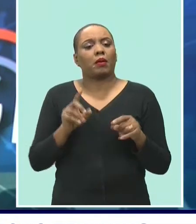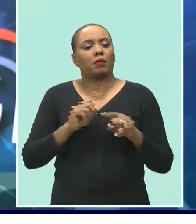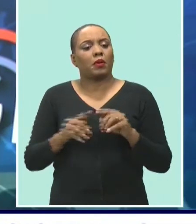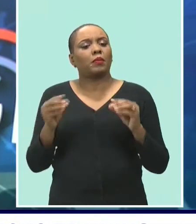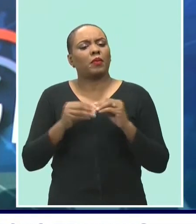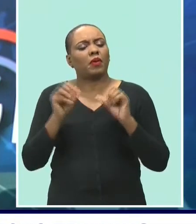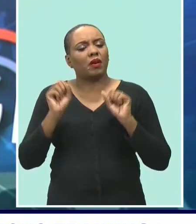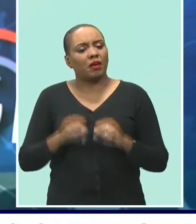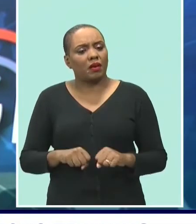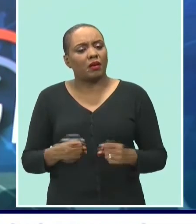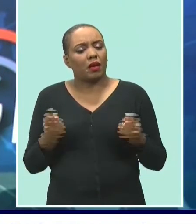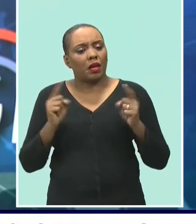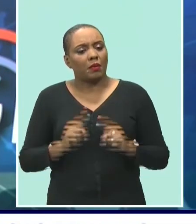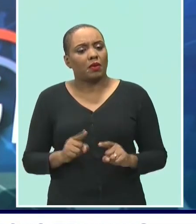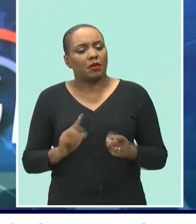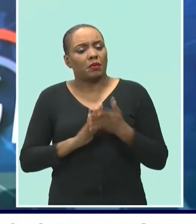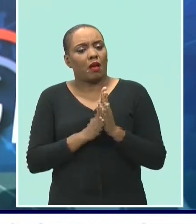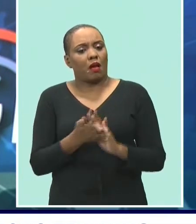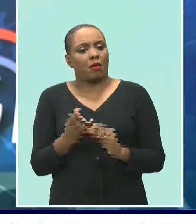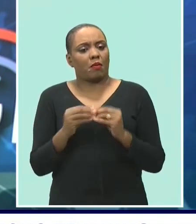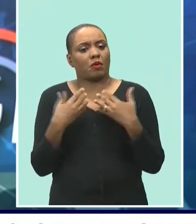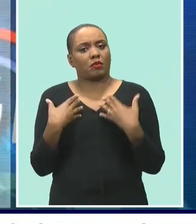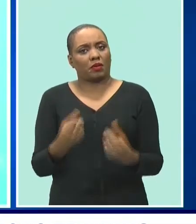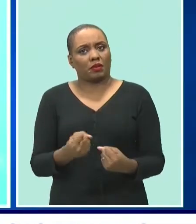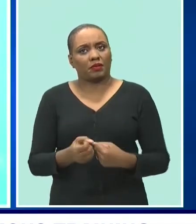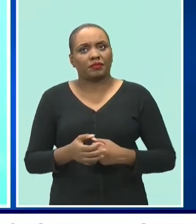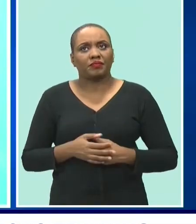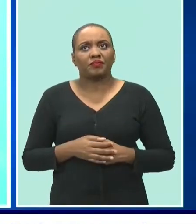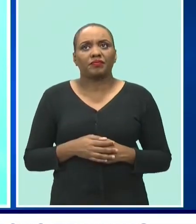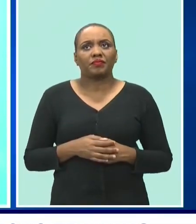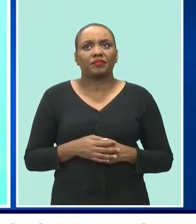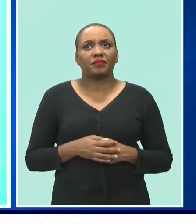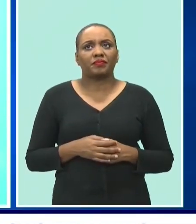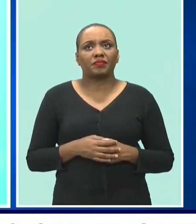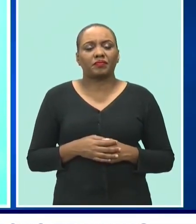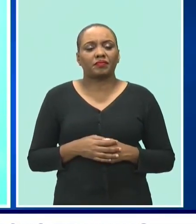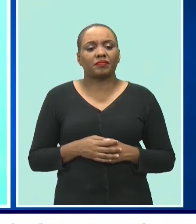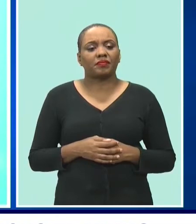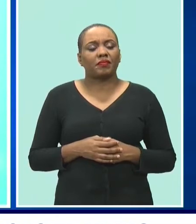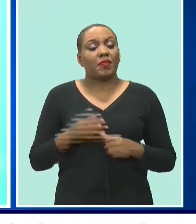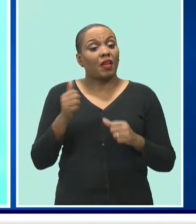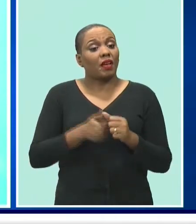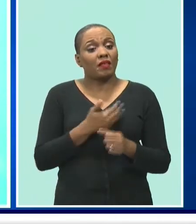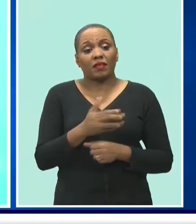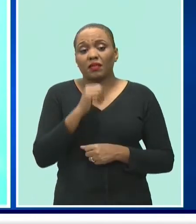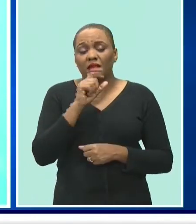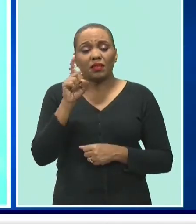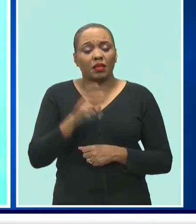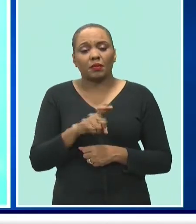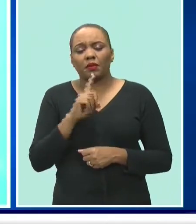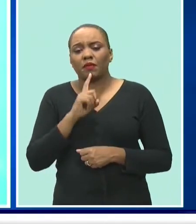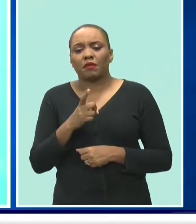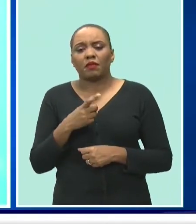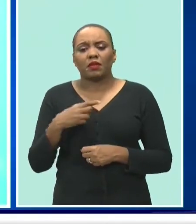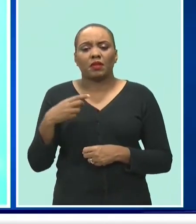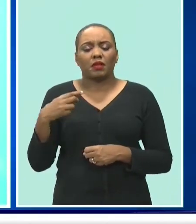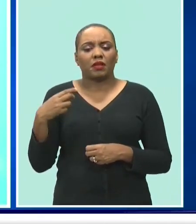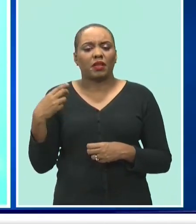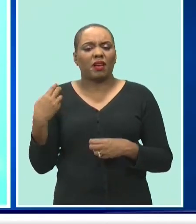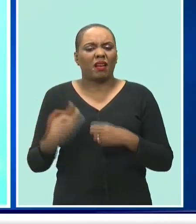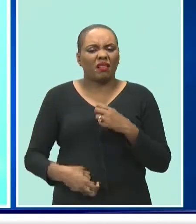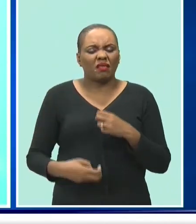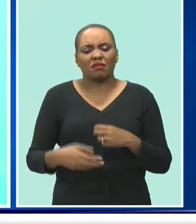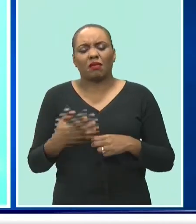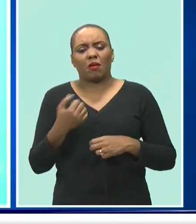more can be done to strengthen ties. Everything doesn't have to be hard news, but because of the many platforms of the CBC, radio,